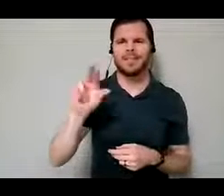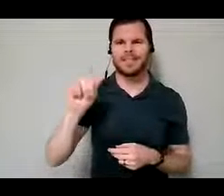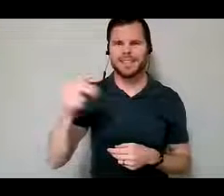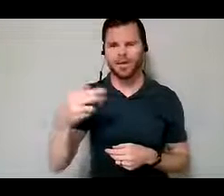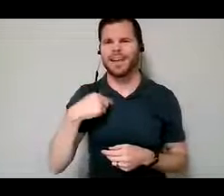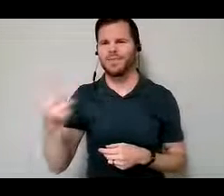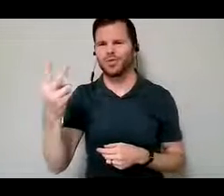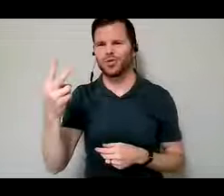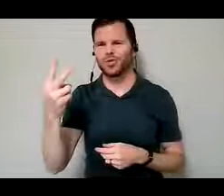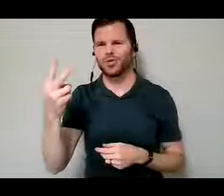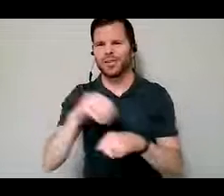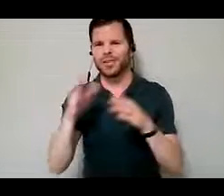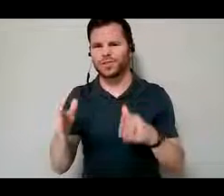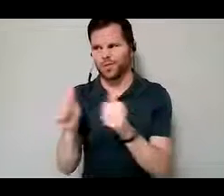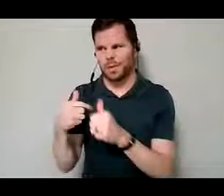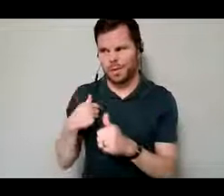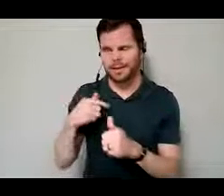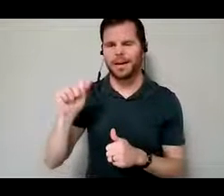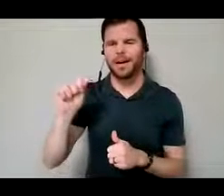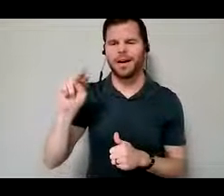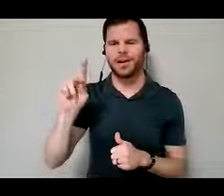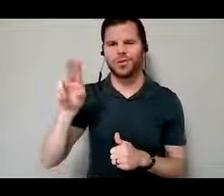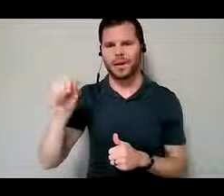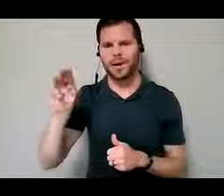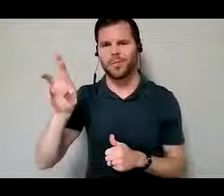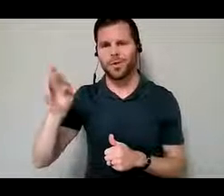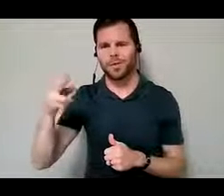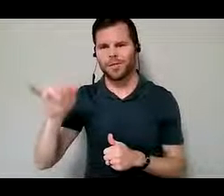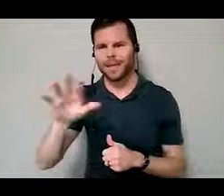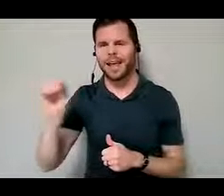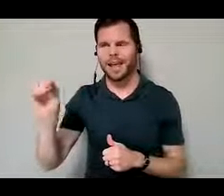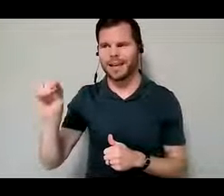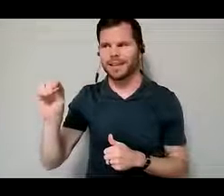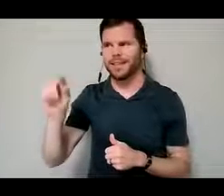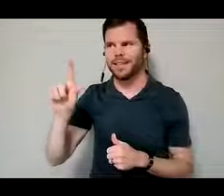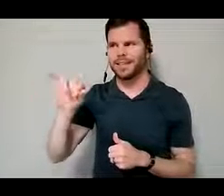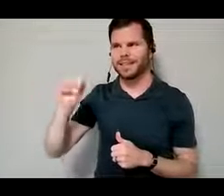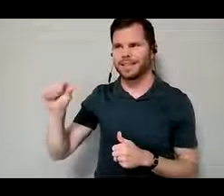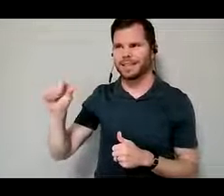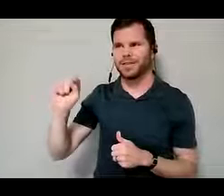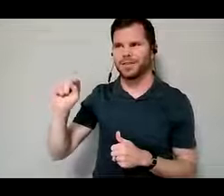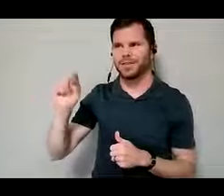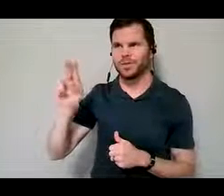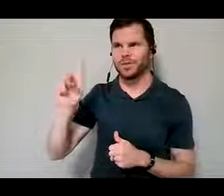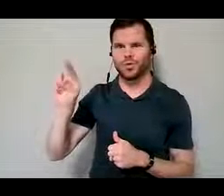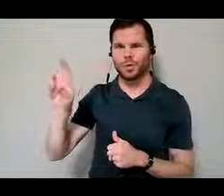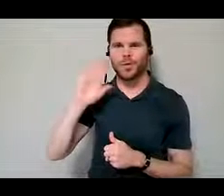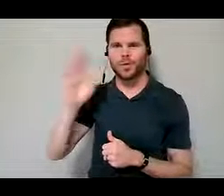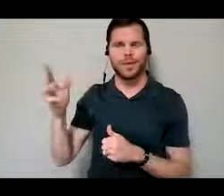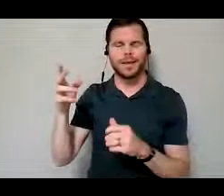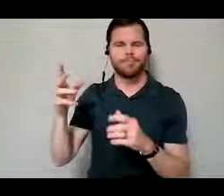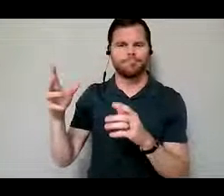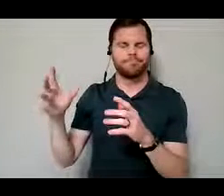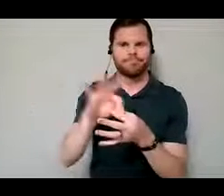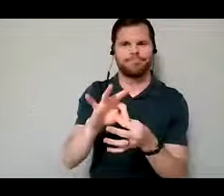are here as well, and that's Andriana Murphy and Alyssa Tudor. So they'll also be joining me in this presentation. I think this is the first